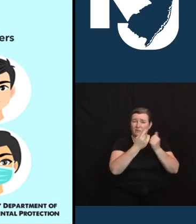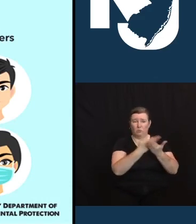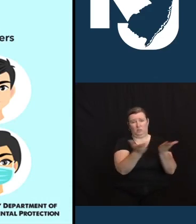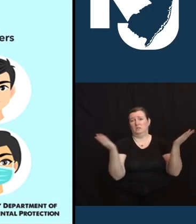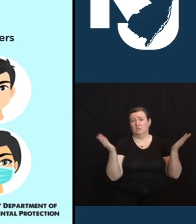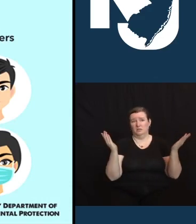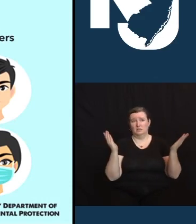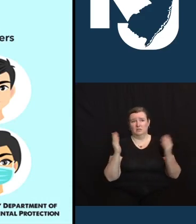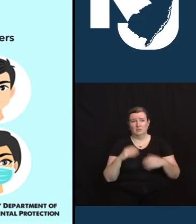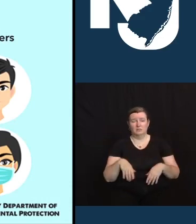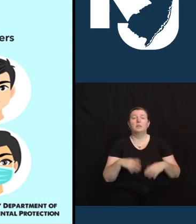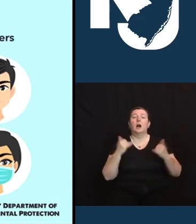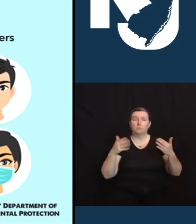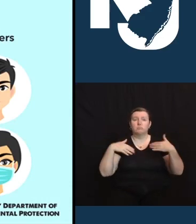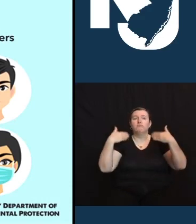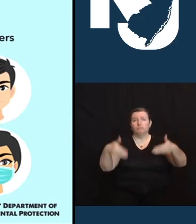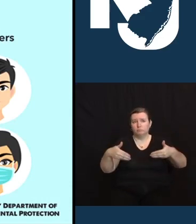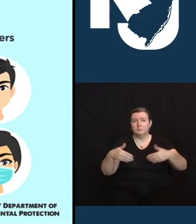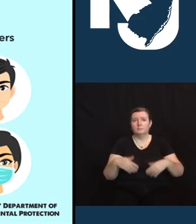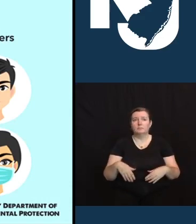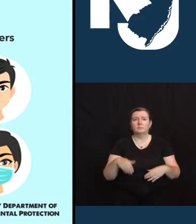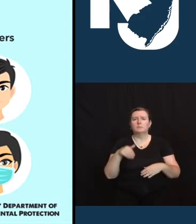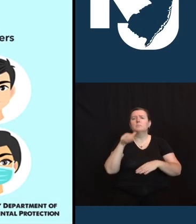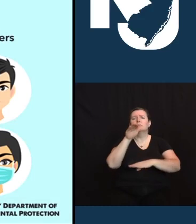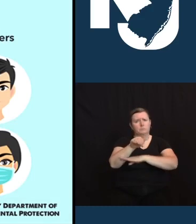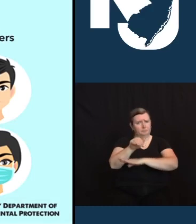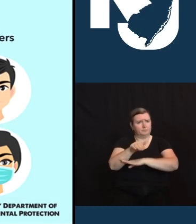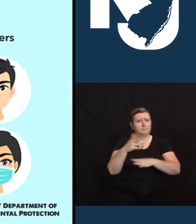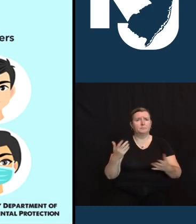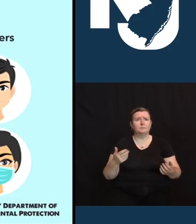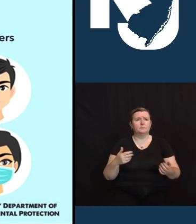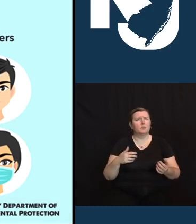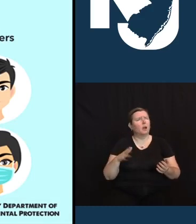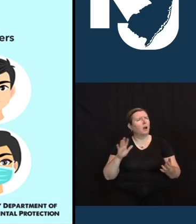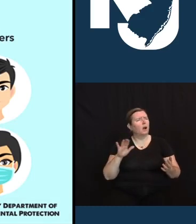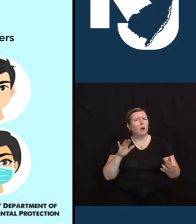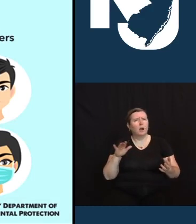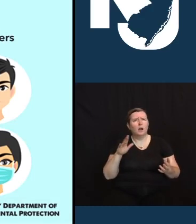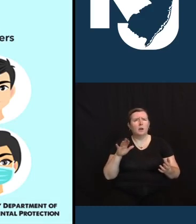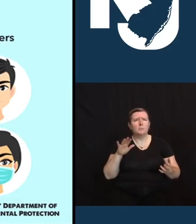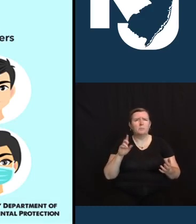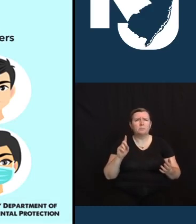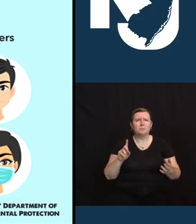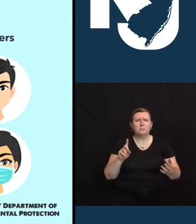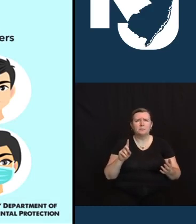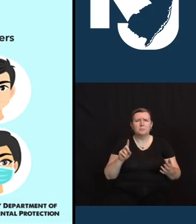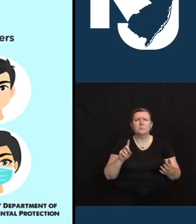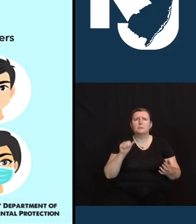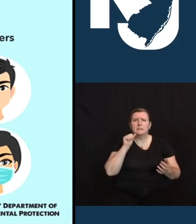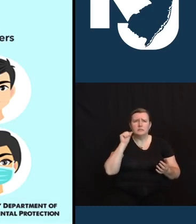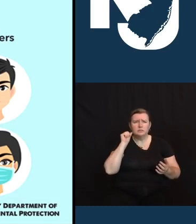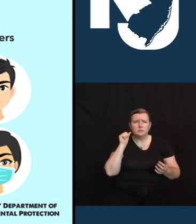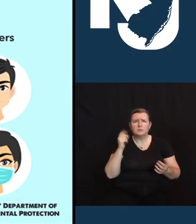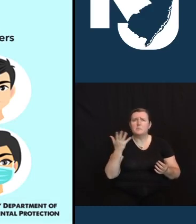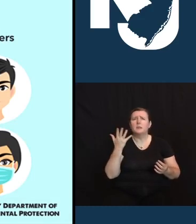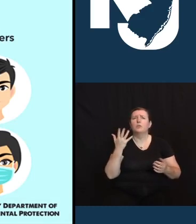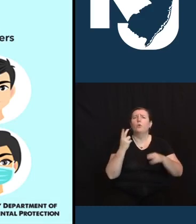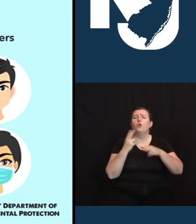Shifting gears, I have to say yesterday kicked off, Pat, the Last Dance World Series of